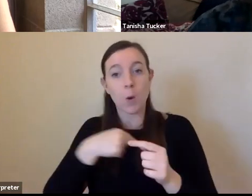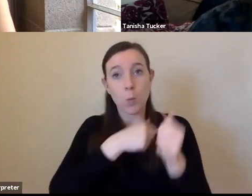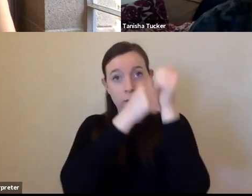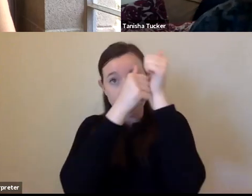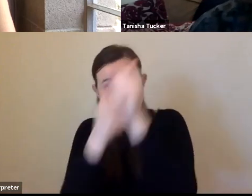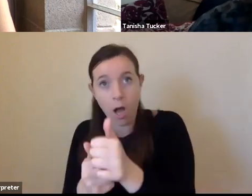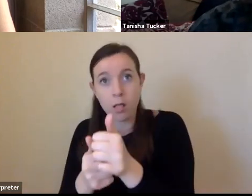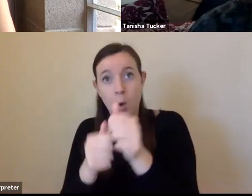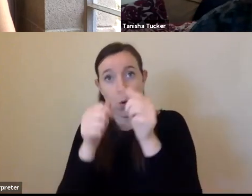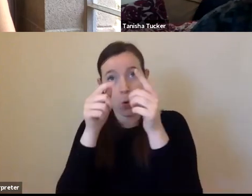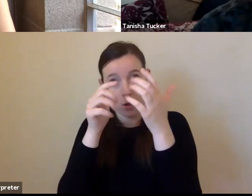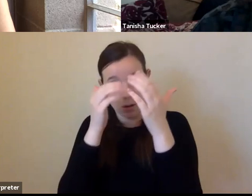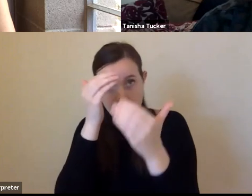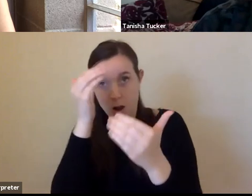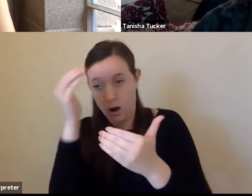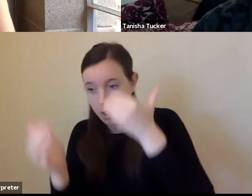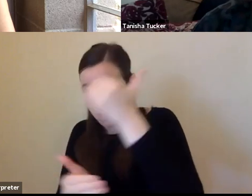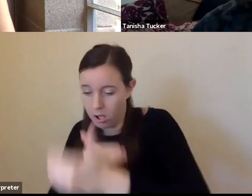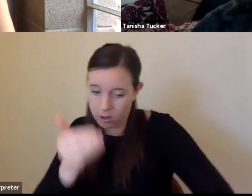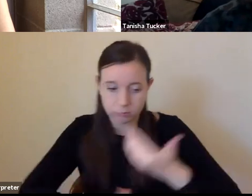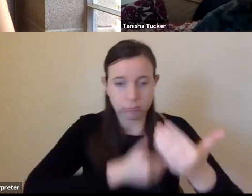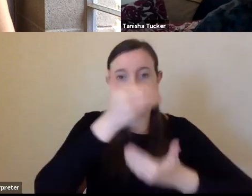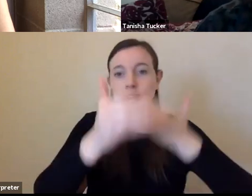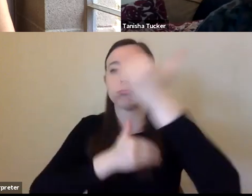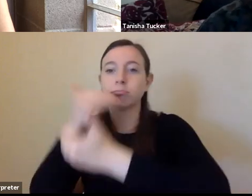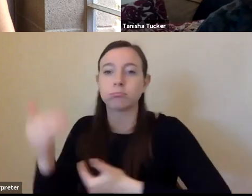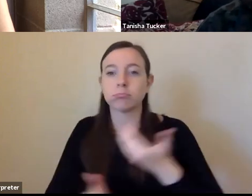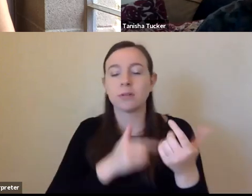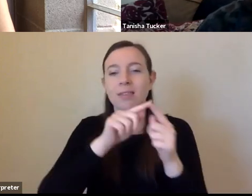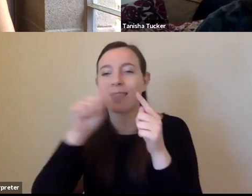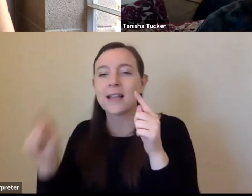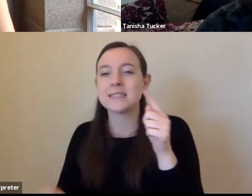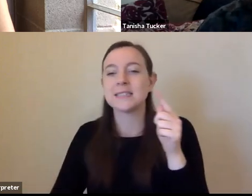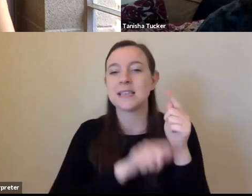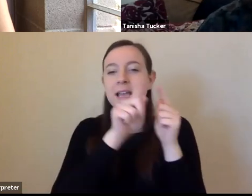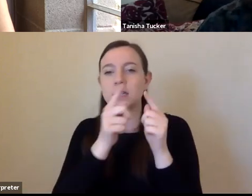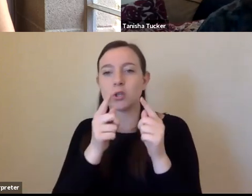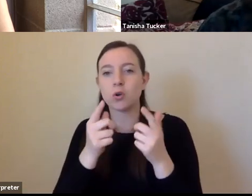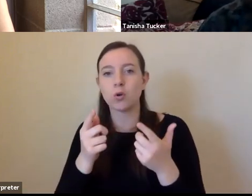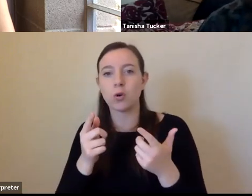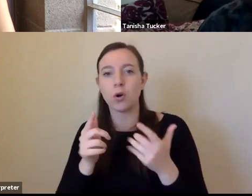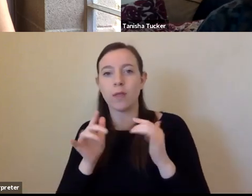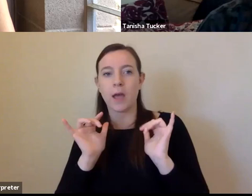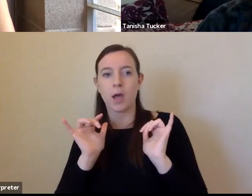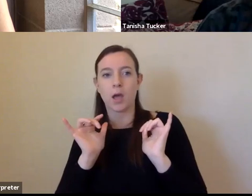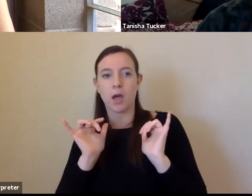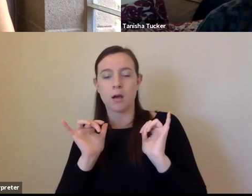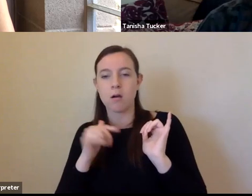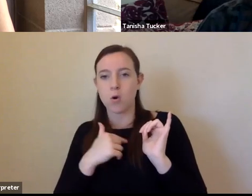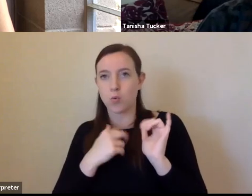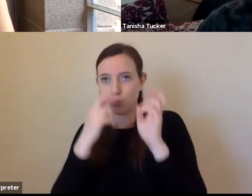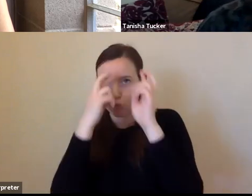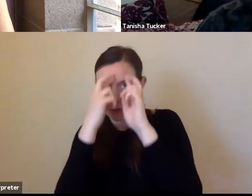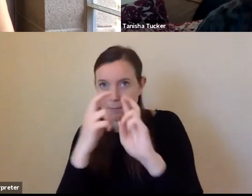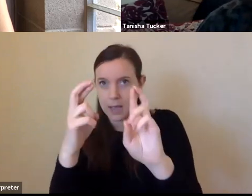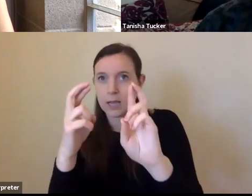just being in that cycle. It lets you, it gives you that respect that that this,